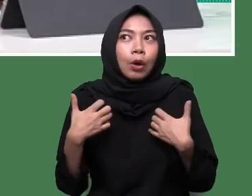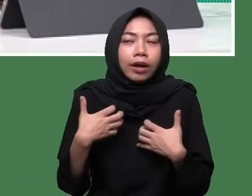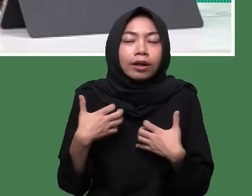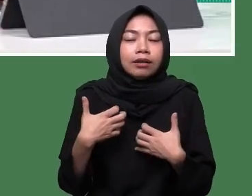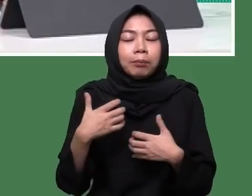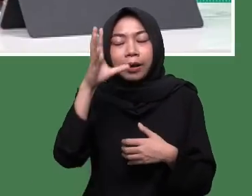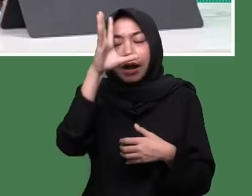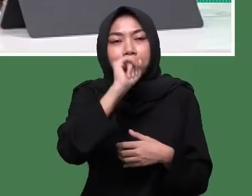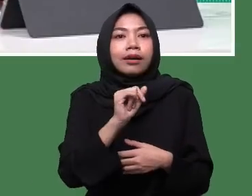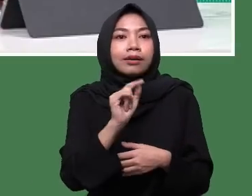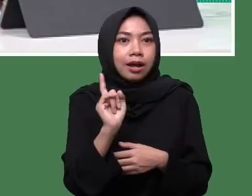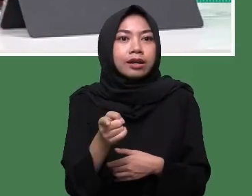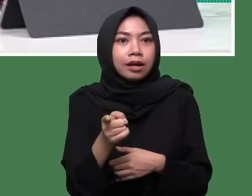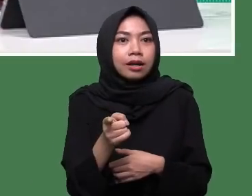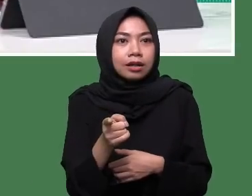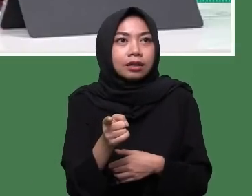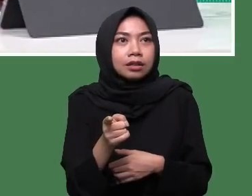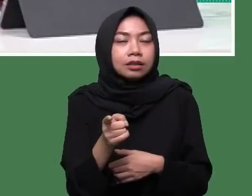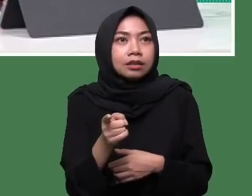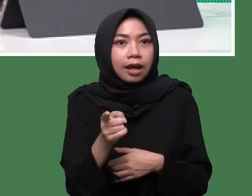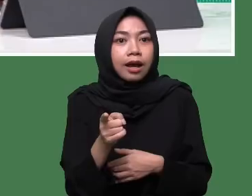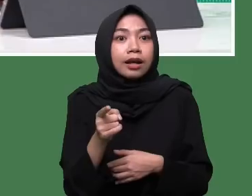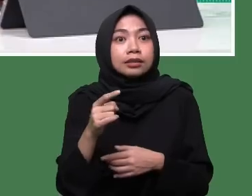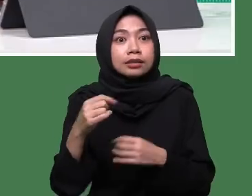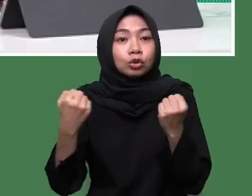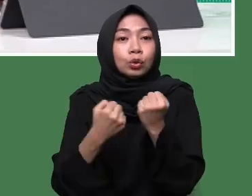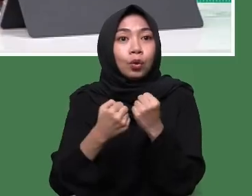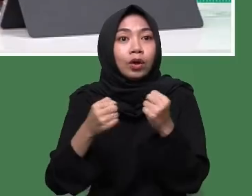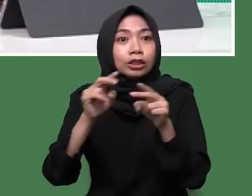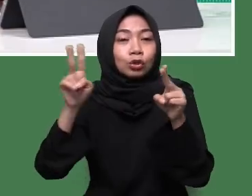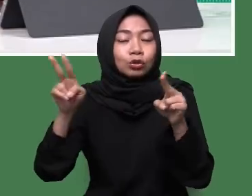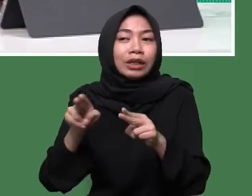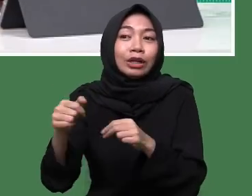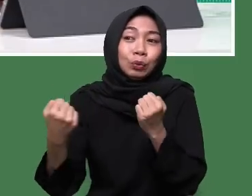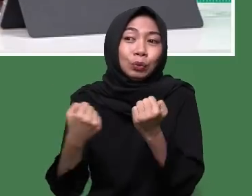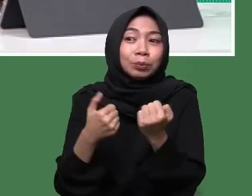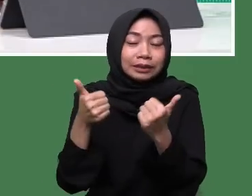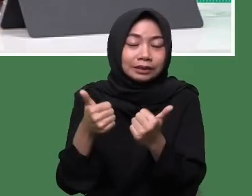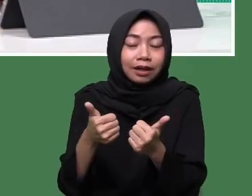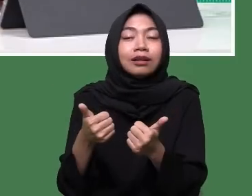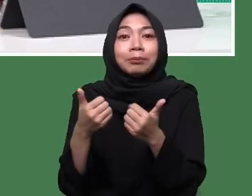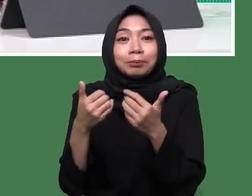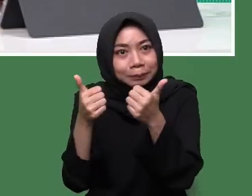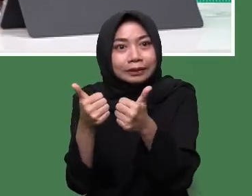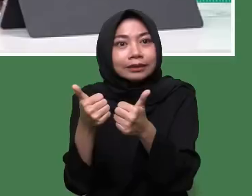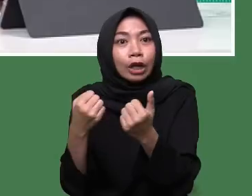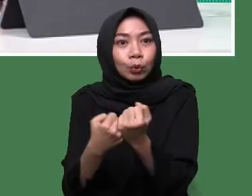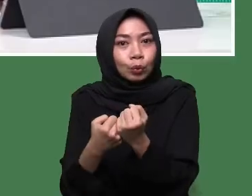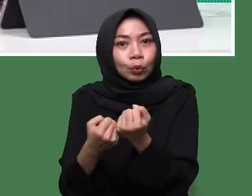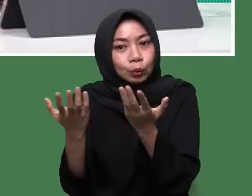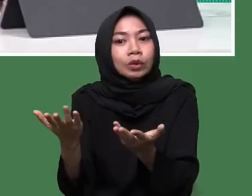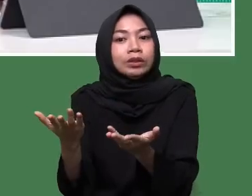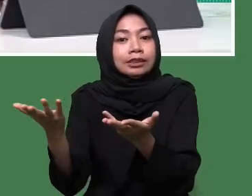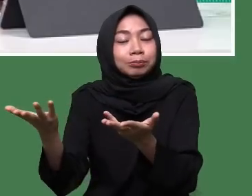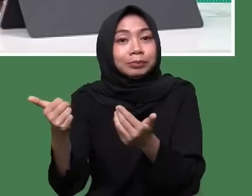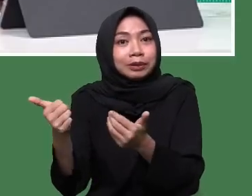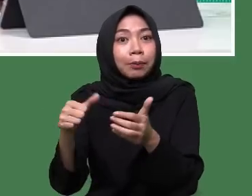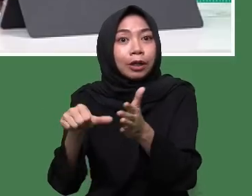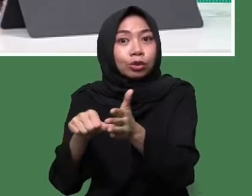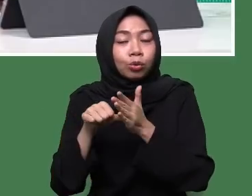globally. So therefore, the international support that we would like to get is at least to make sure that the